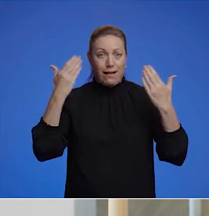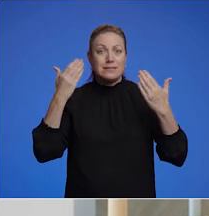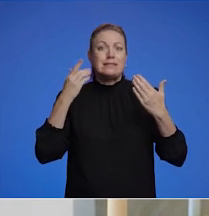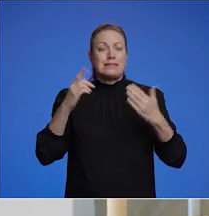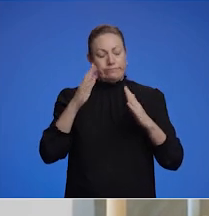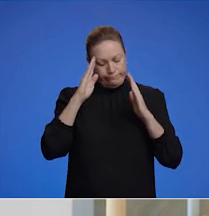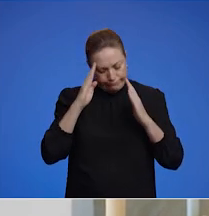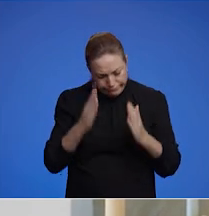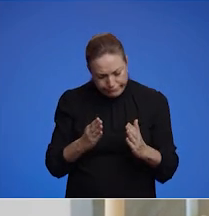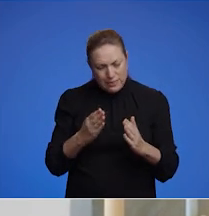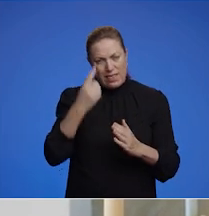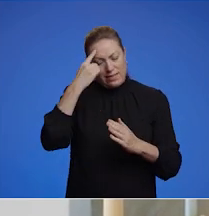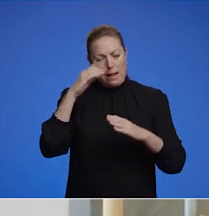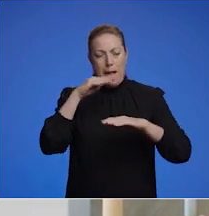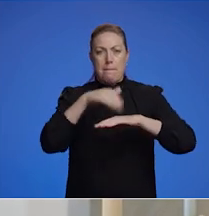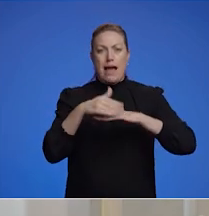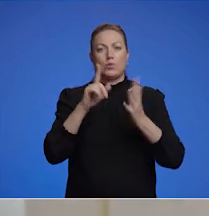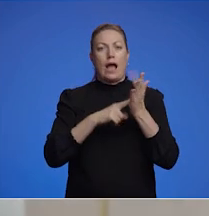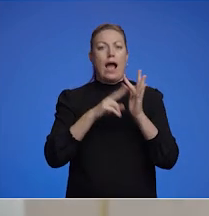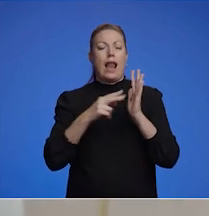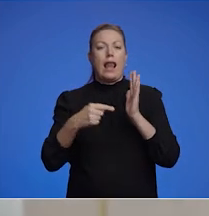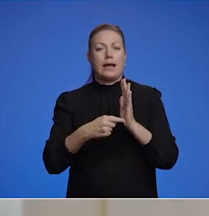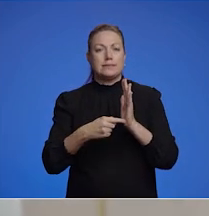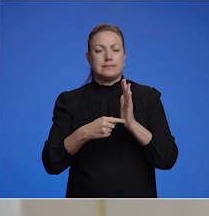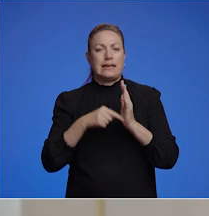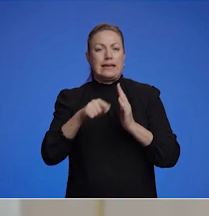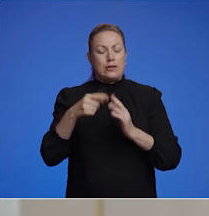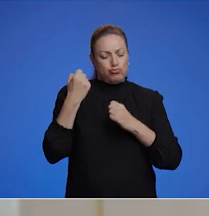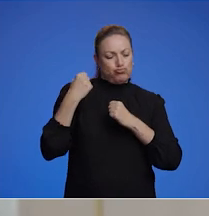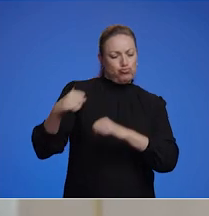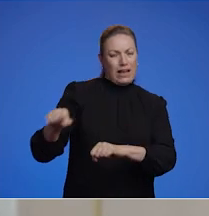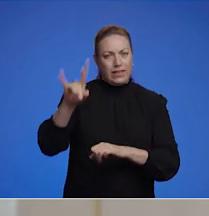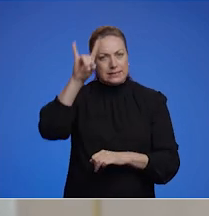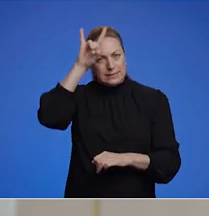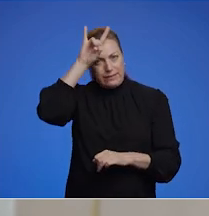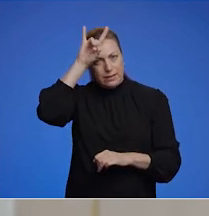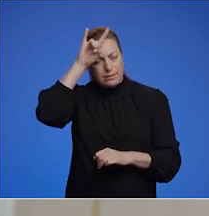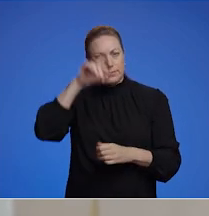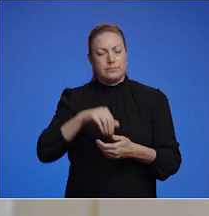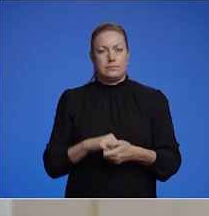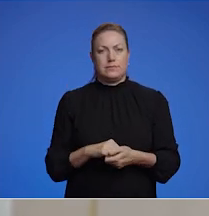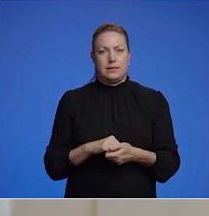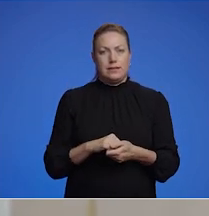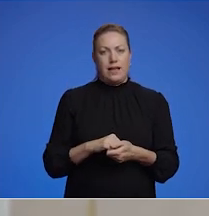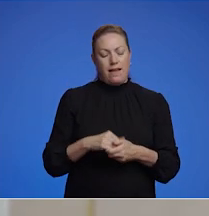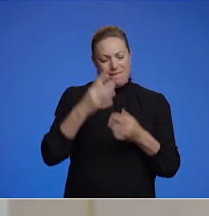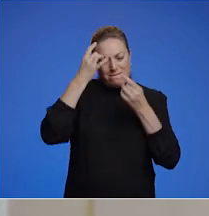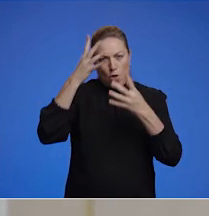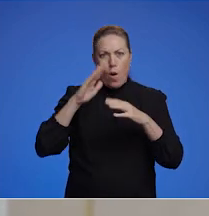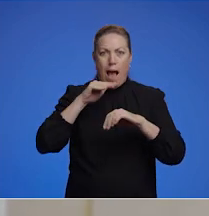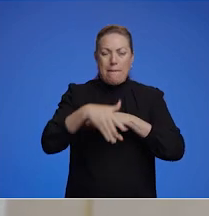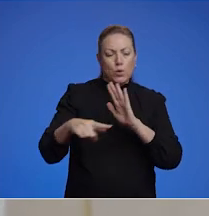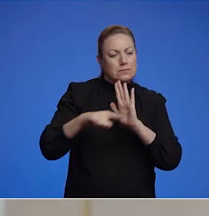his fast the pattern of our Lenten observance. And by overturning all the snares of the ancient serpent, taught us to cast out the